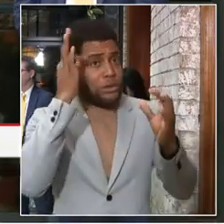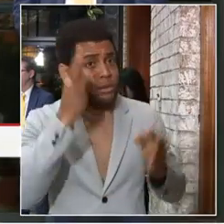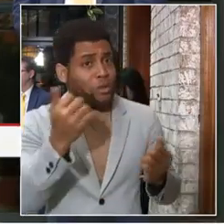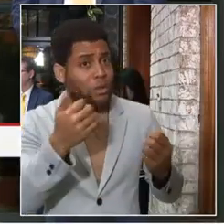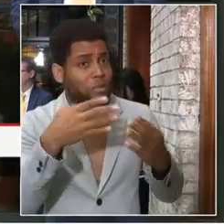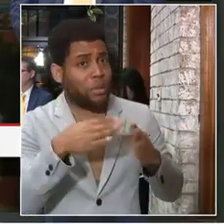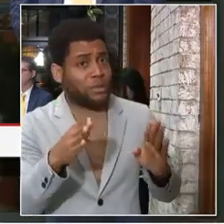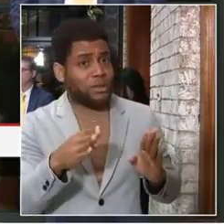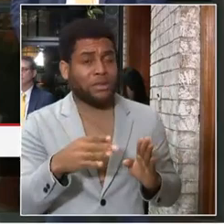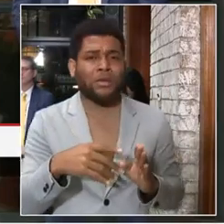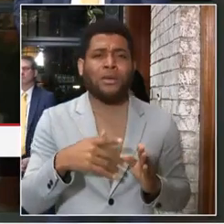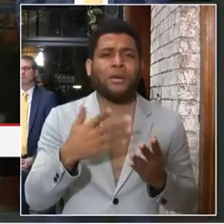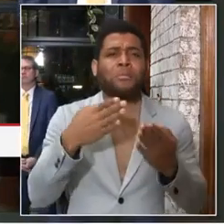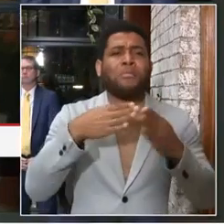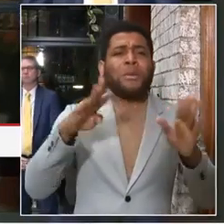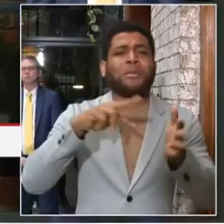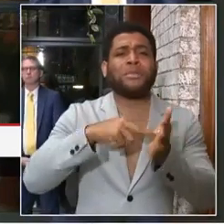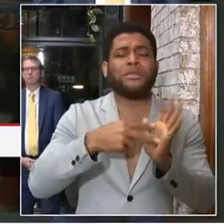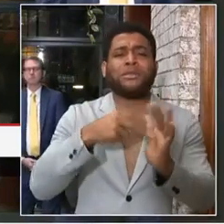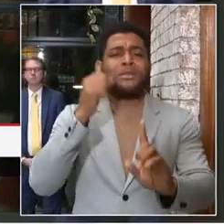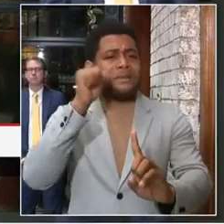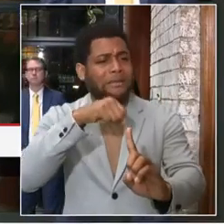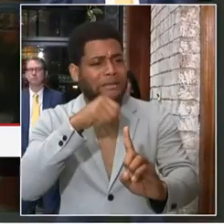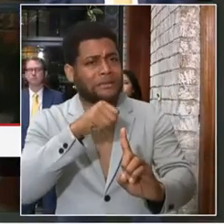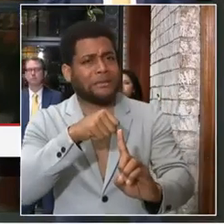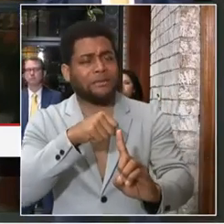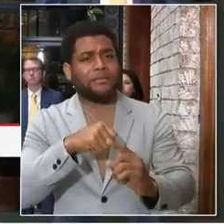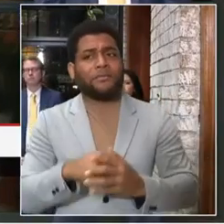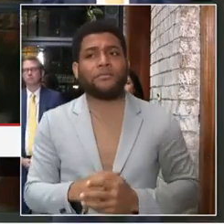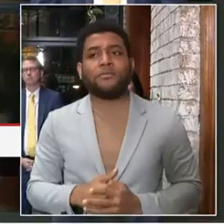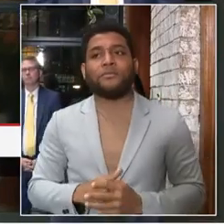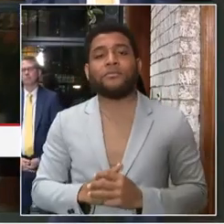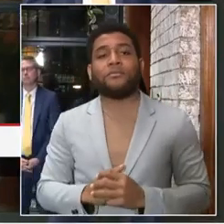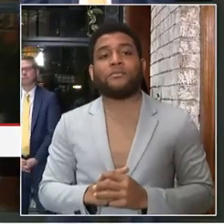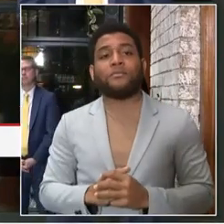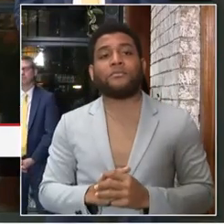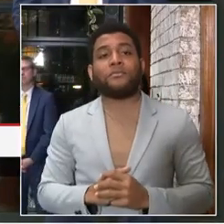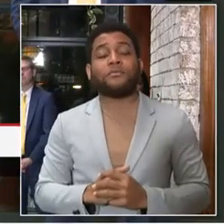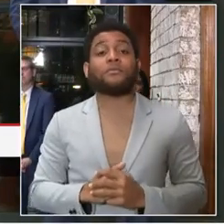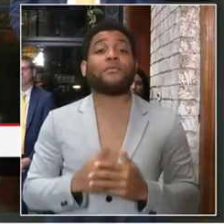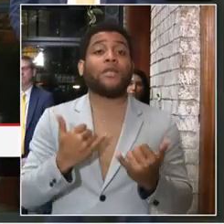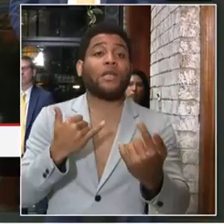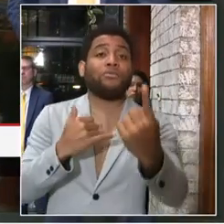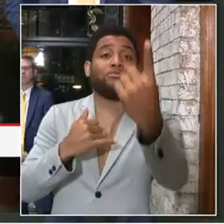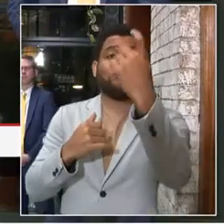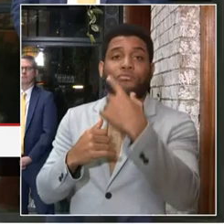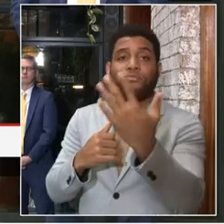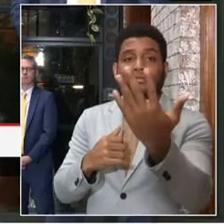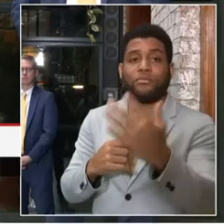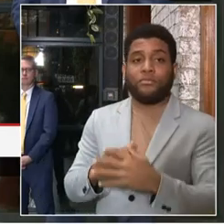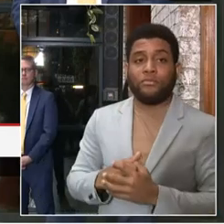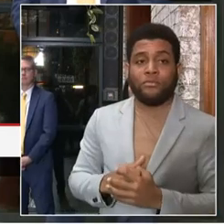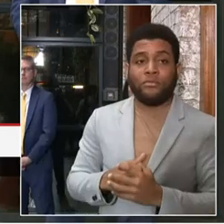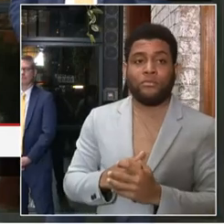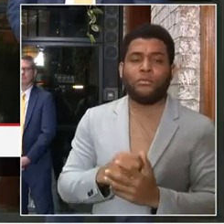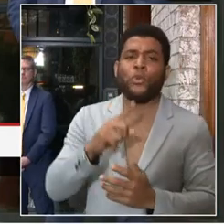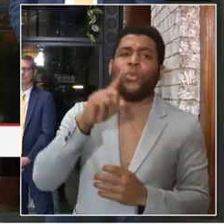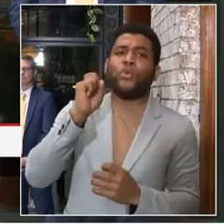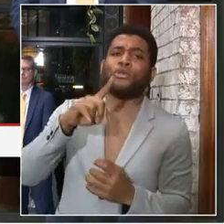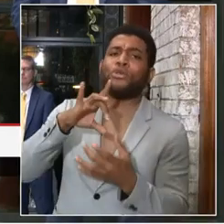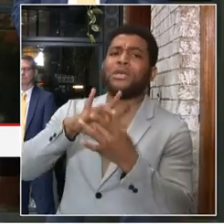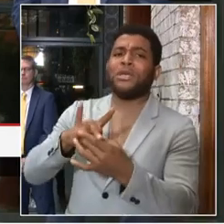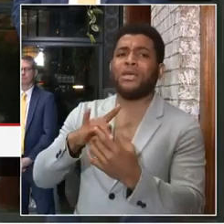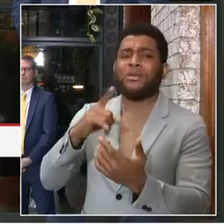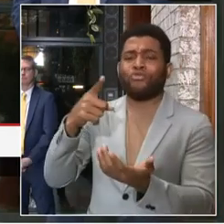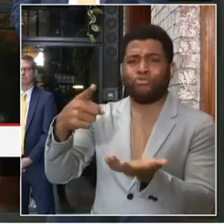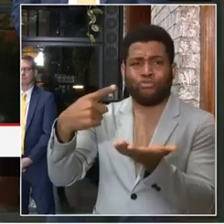meetings? Yes. Yes, sir. Mayor Bowser, this question is in regards to the dialogue that you and Councilmember